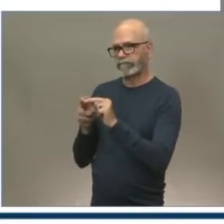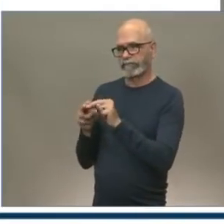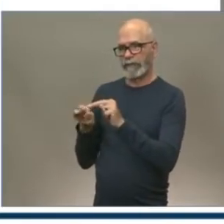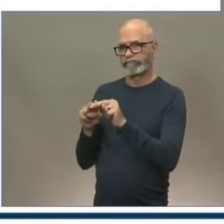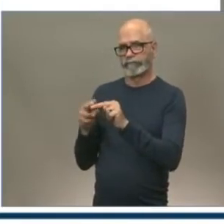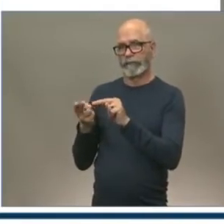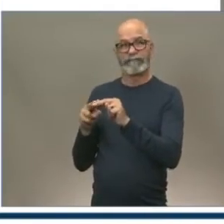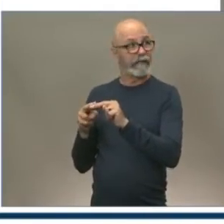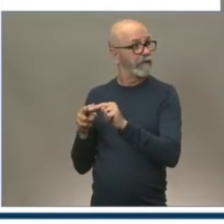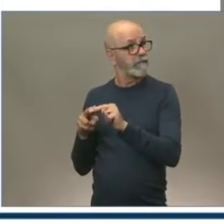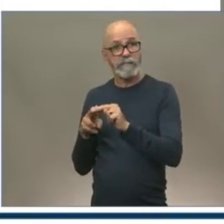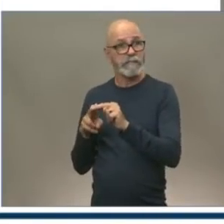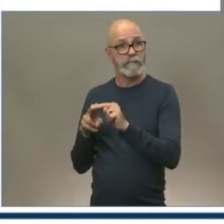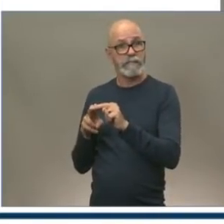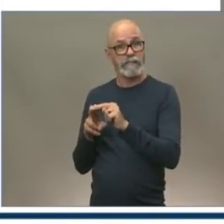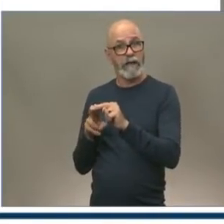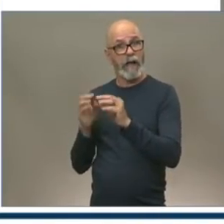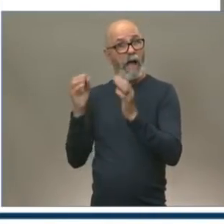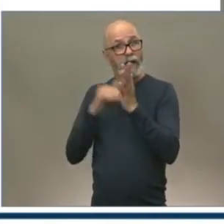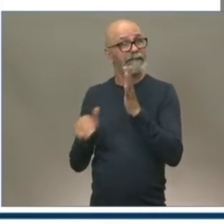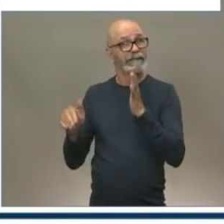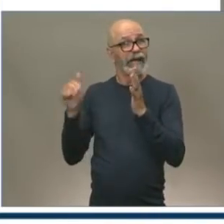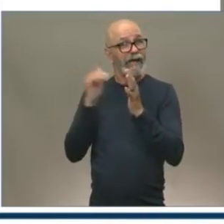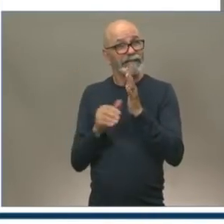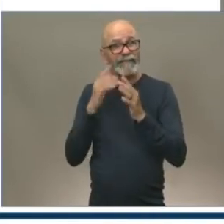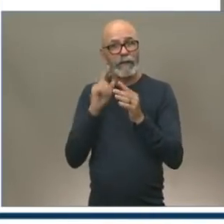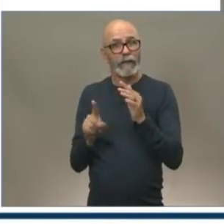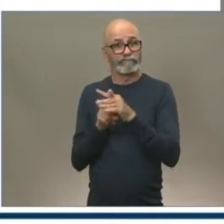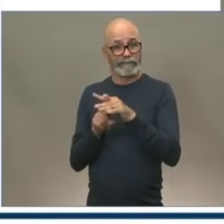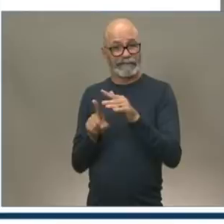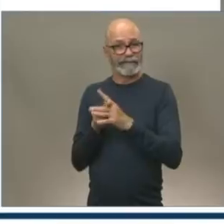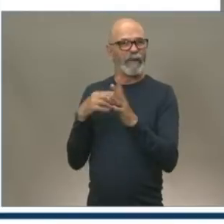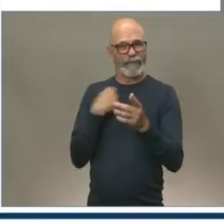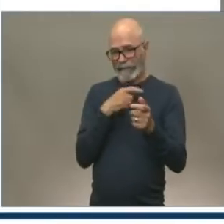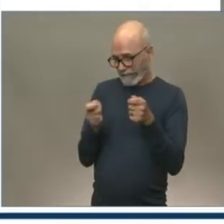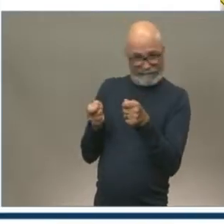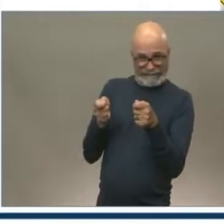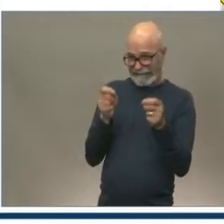manage within our resources and prevent spread into the community.